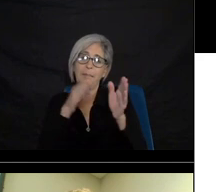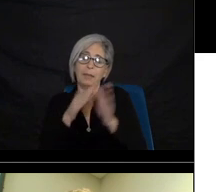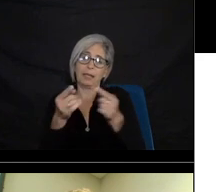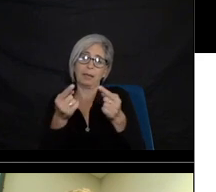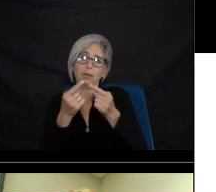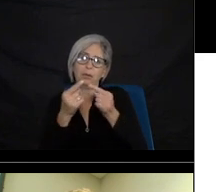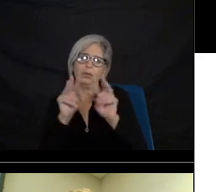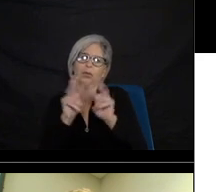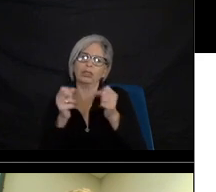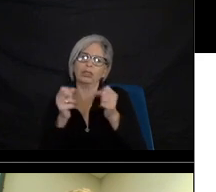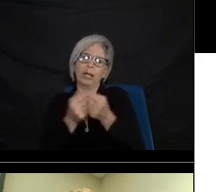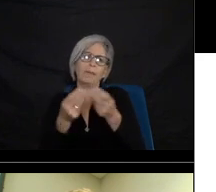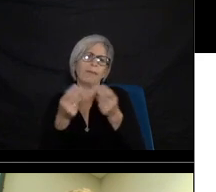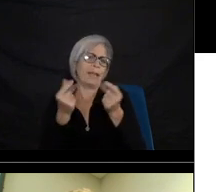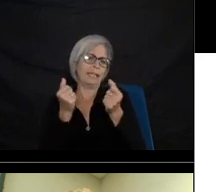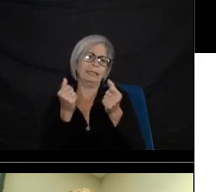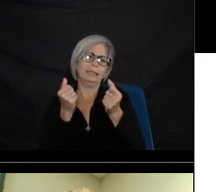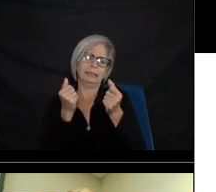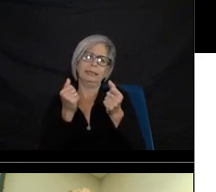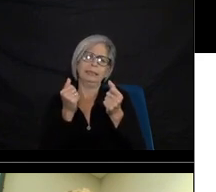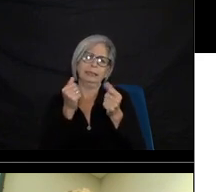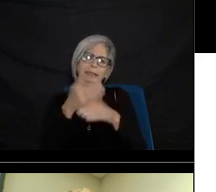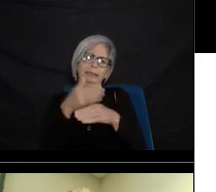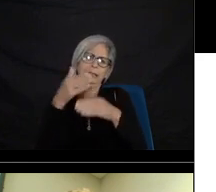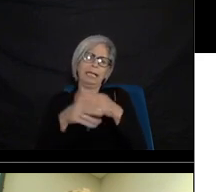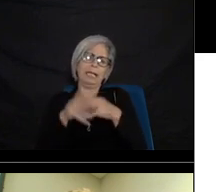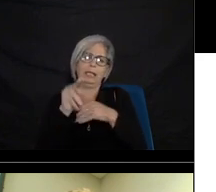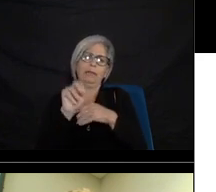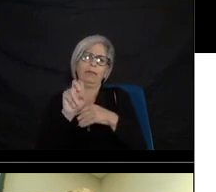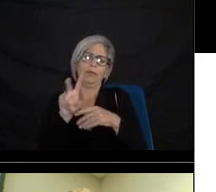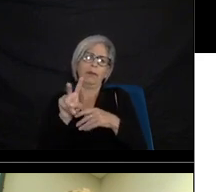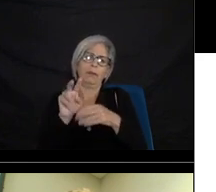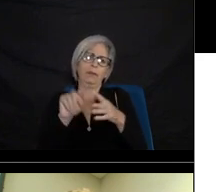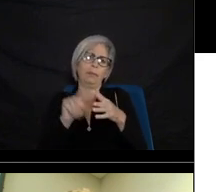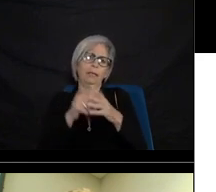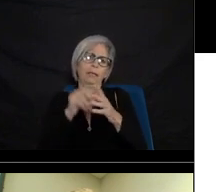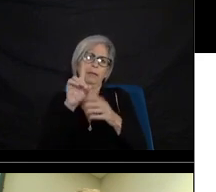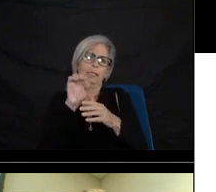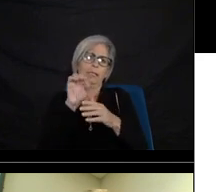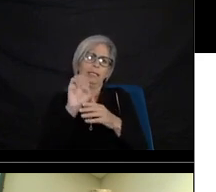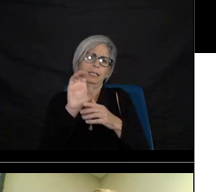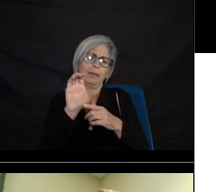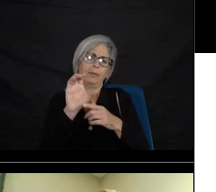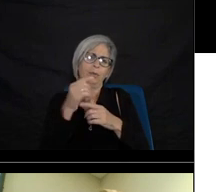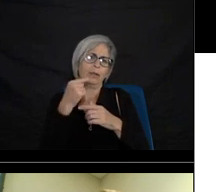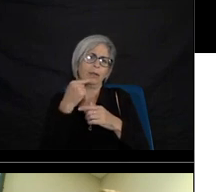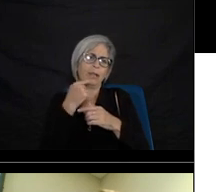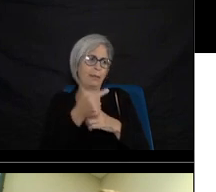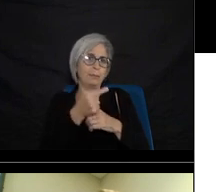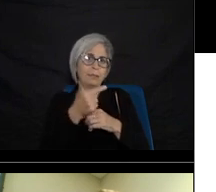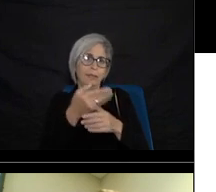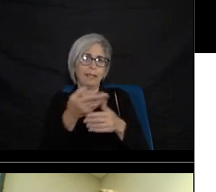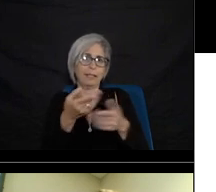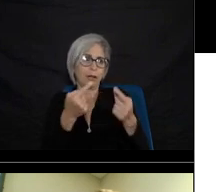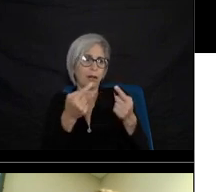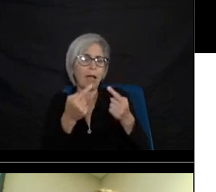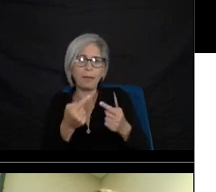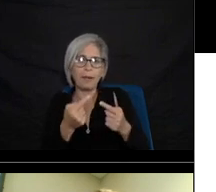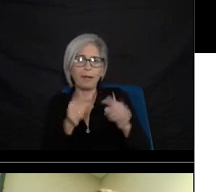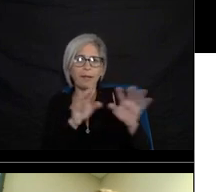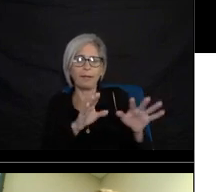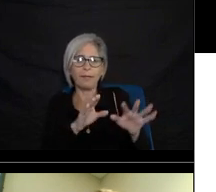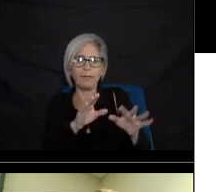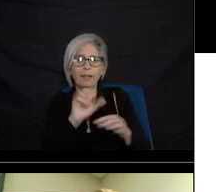a workshop fairly quickly, you know, end of November, beginning of December, we can let them know some things are coming and build it into either, if a site